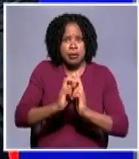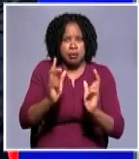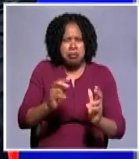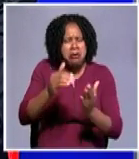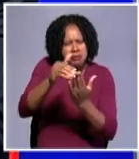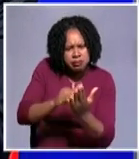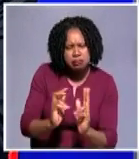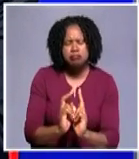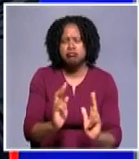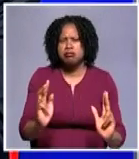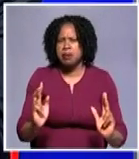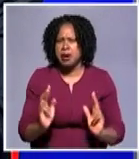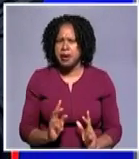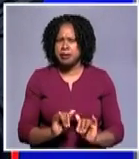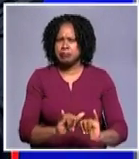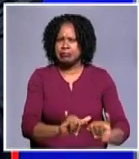Then to